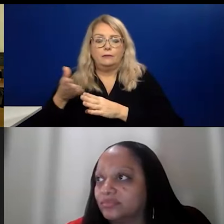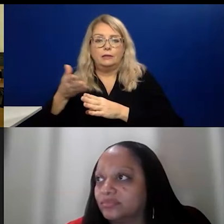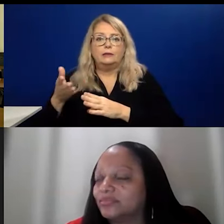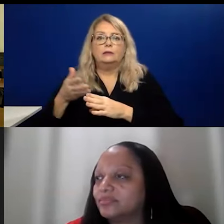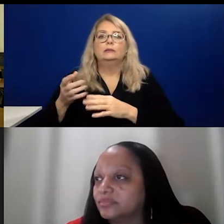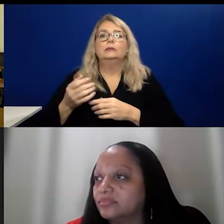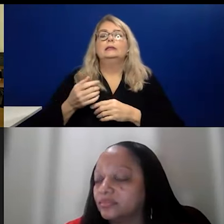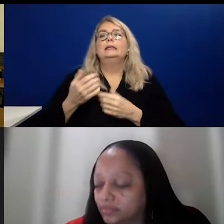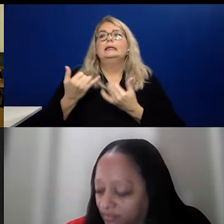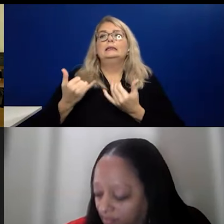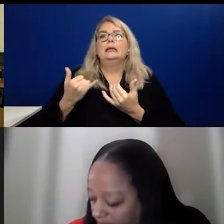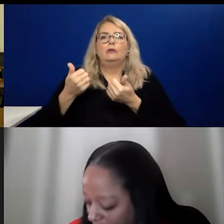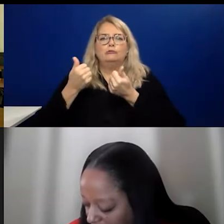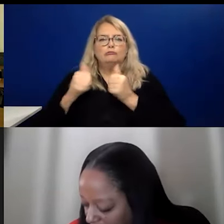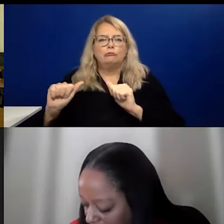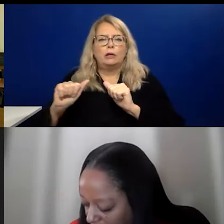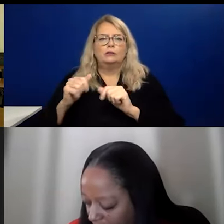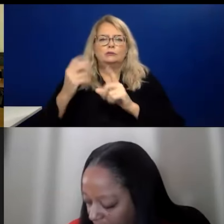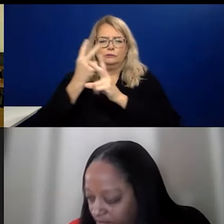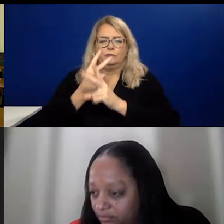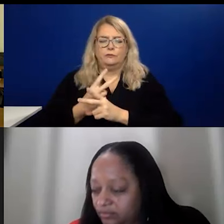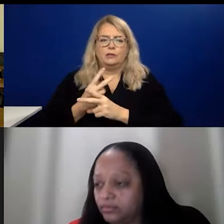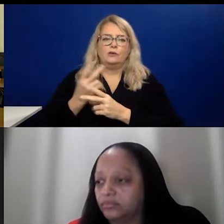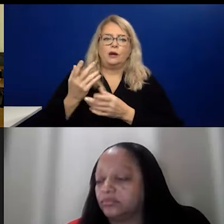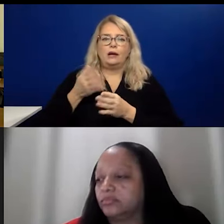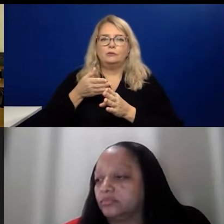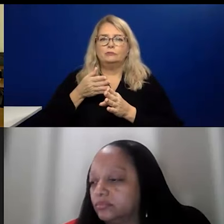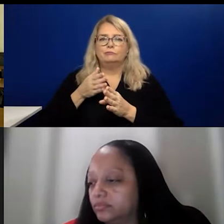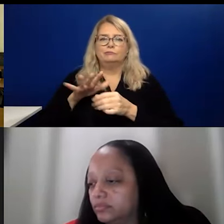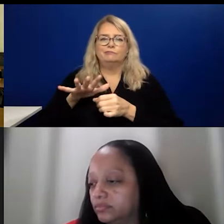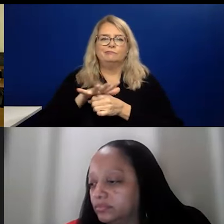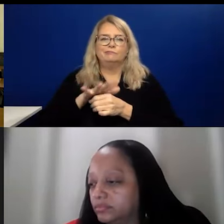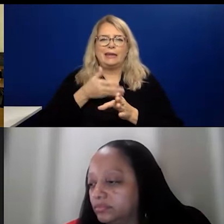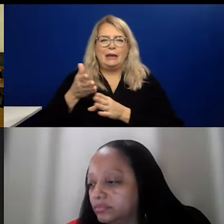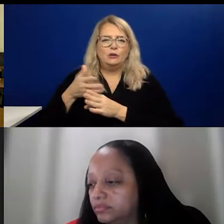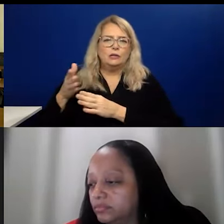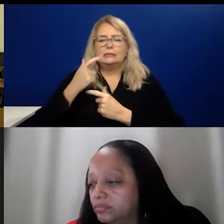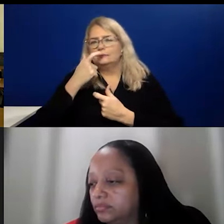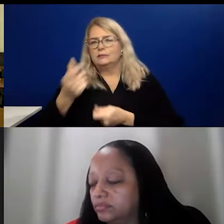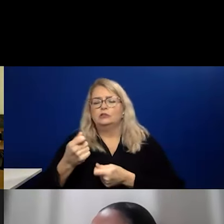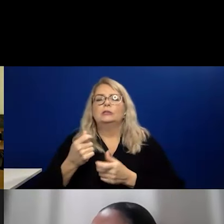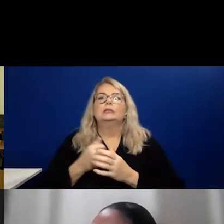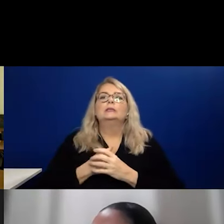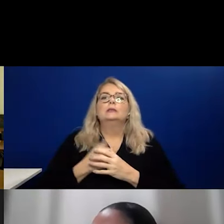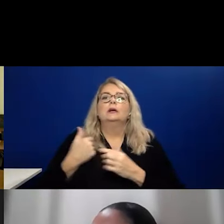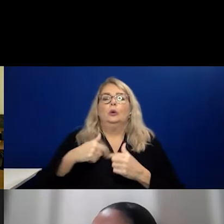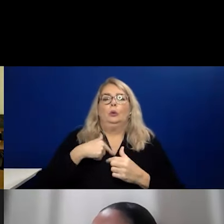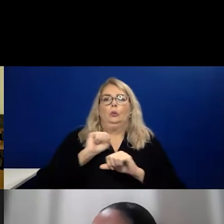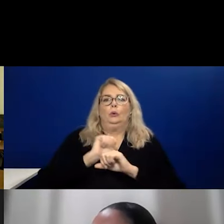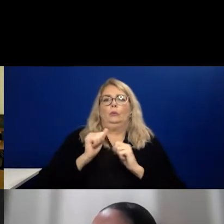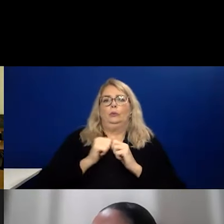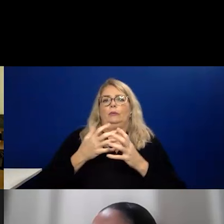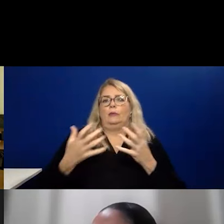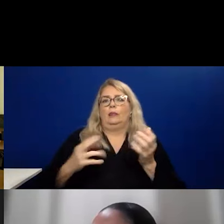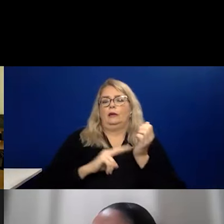interest. And also, we work with a lot of nursing students, So it'll be a great idea to